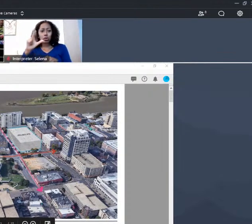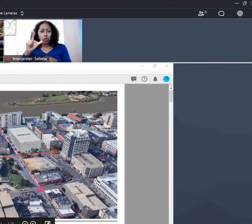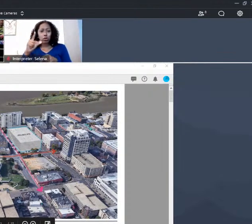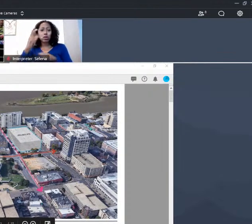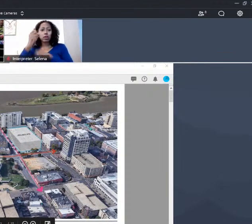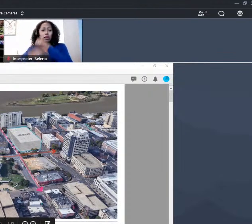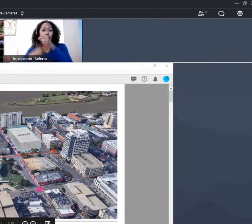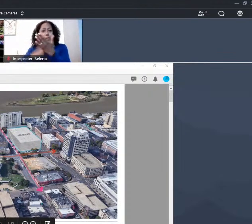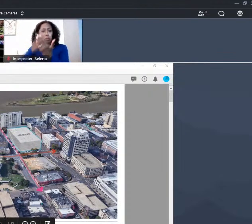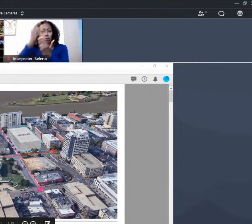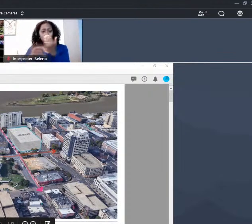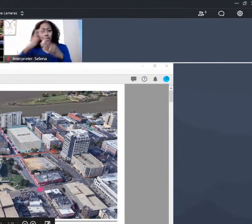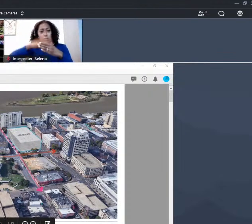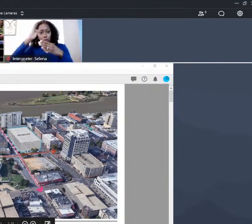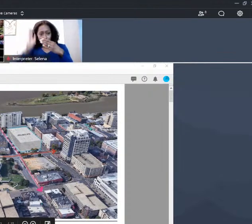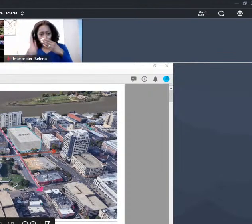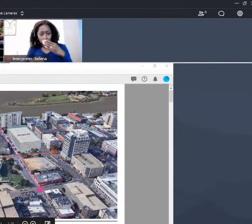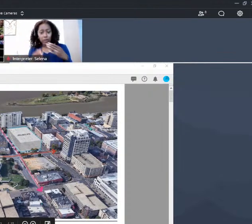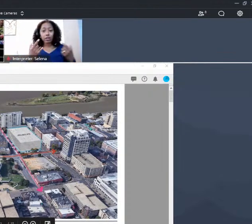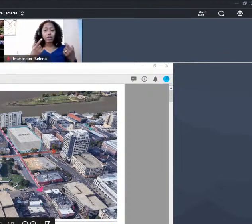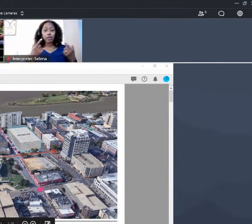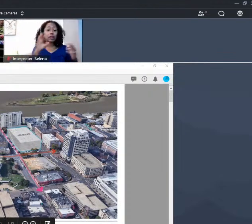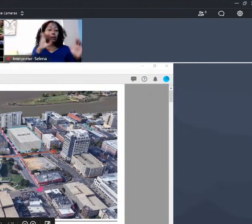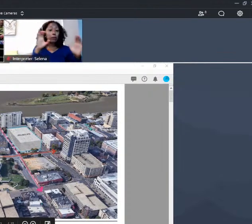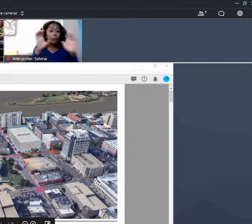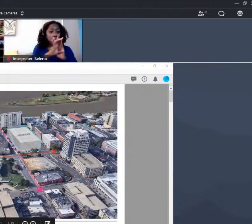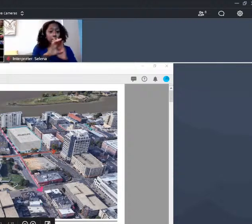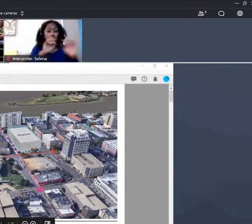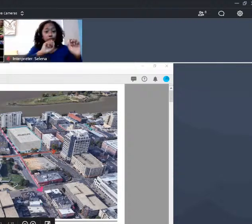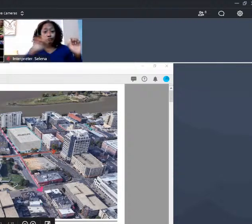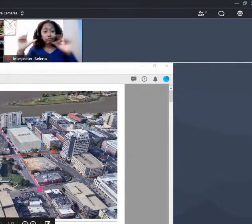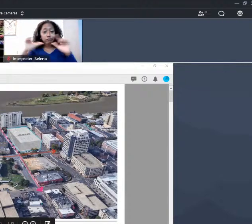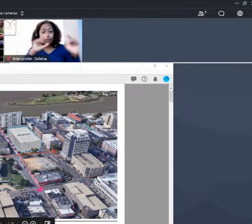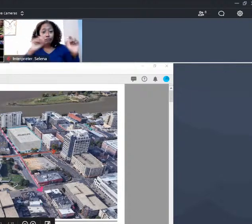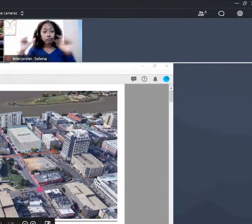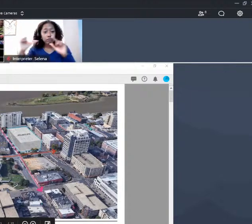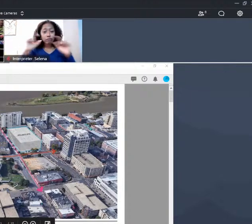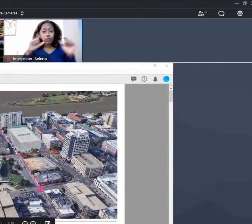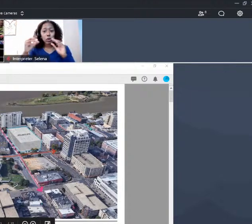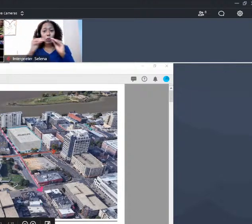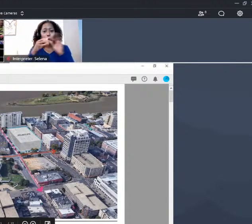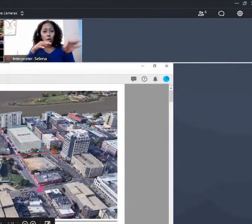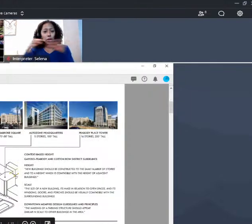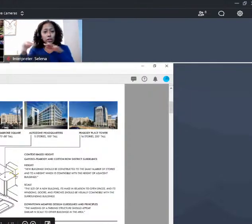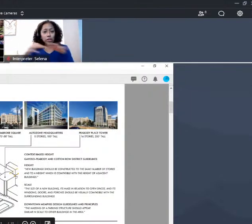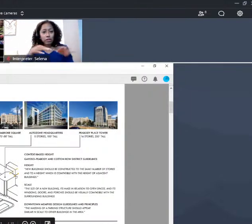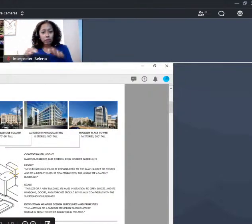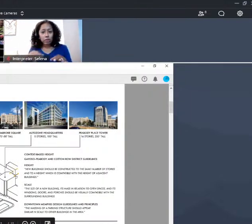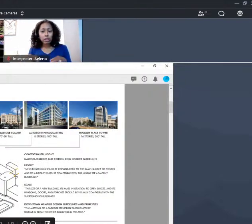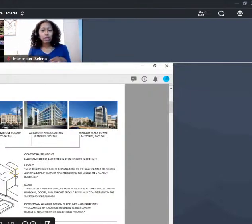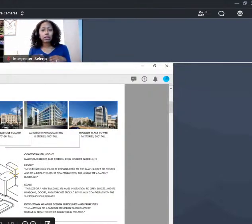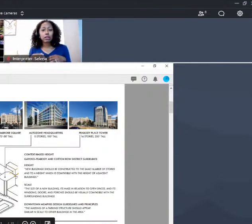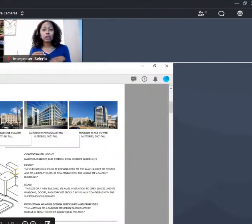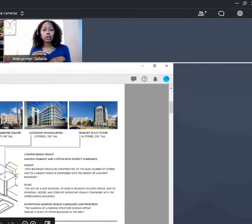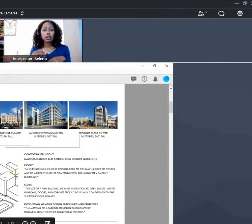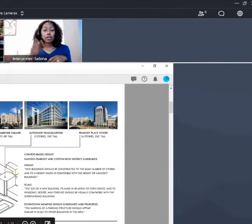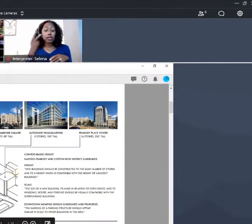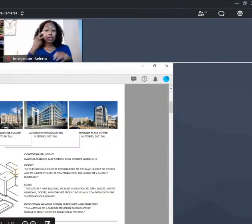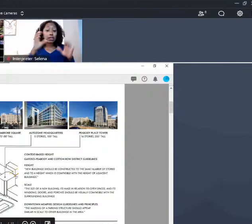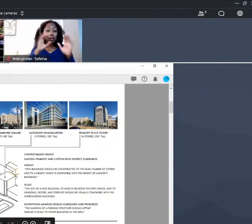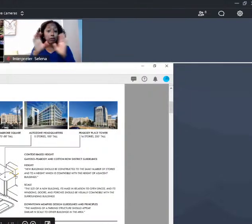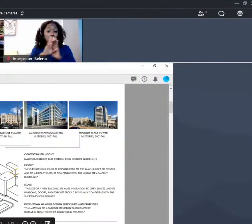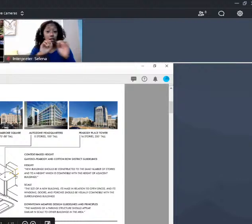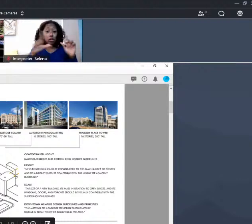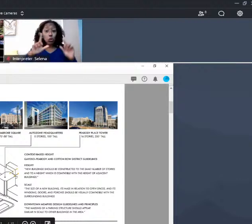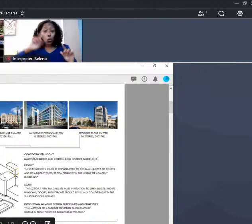slides will just give you a little bit more additional context than what Mr. Whitehead just gave. So if we can flip, this slide just gives you the context of where